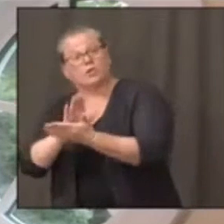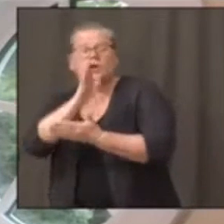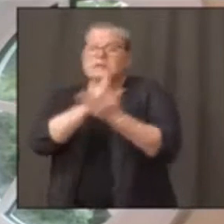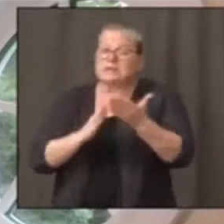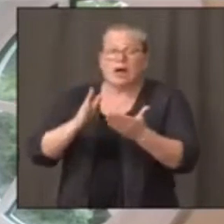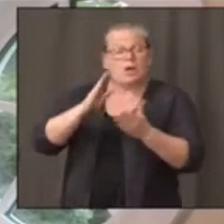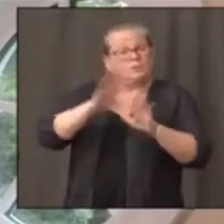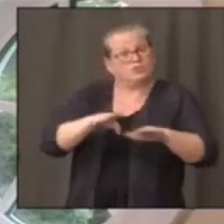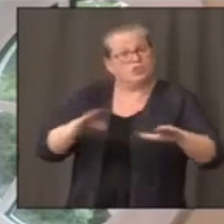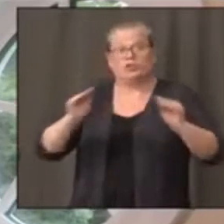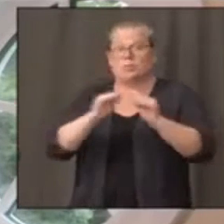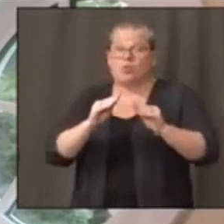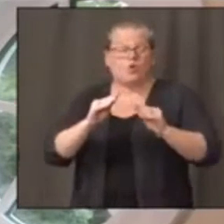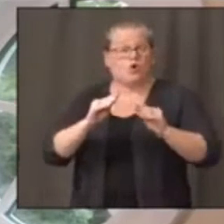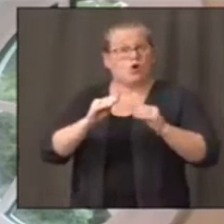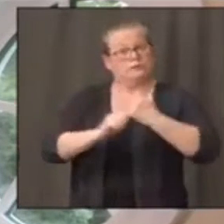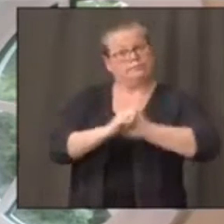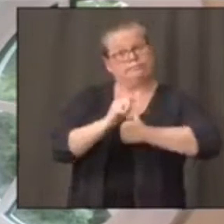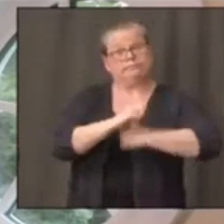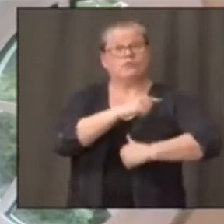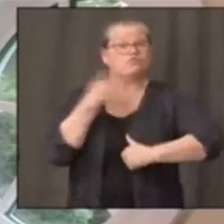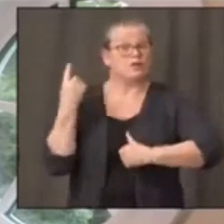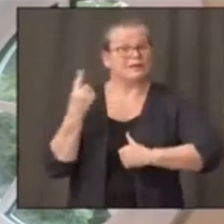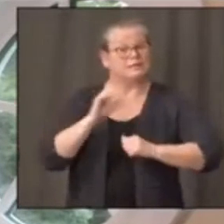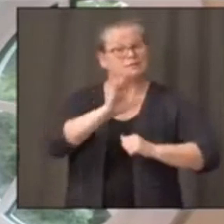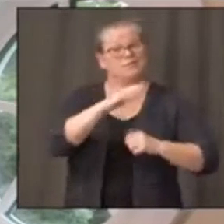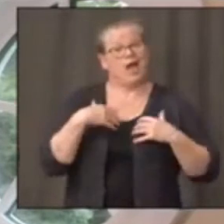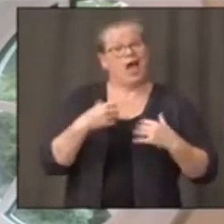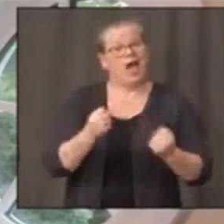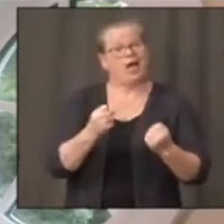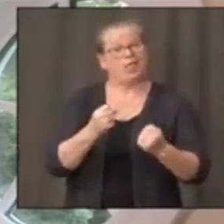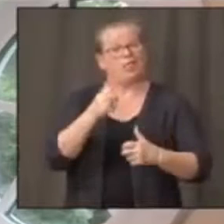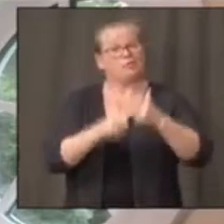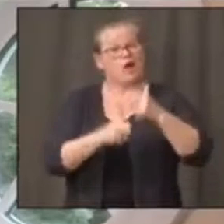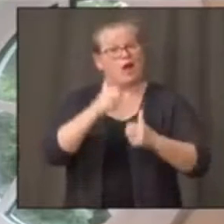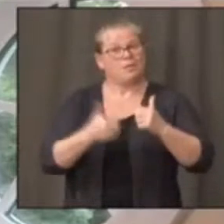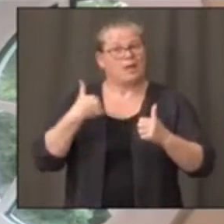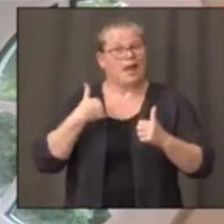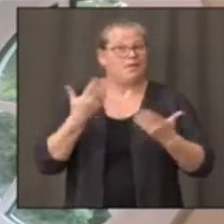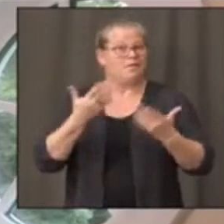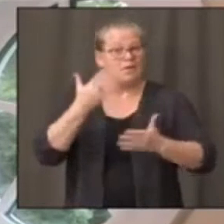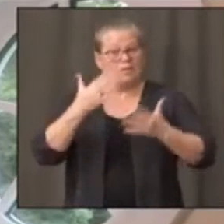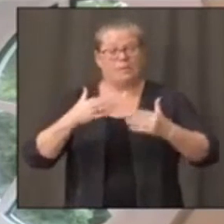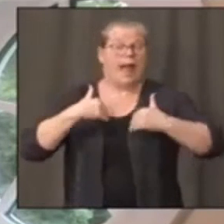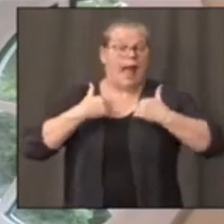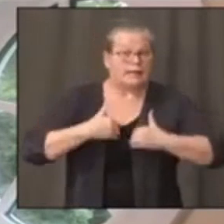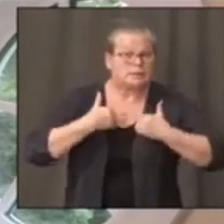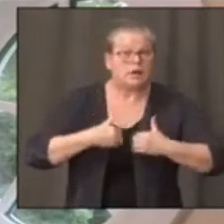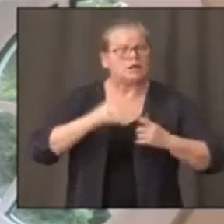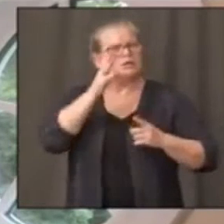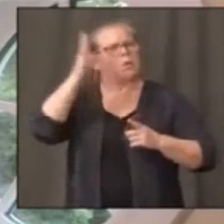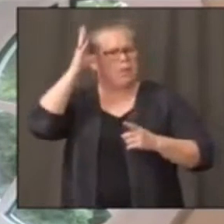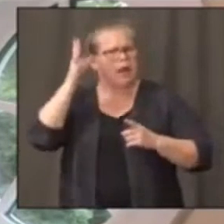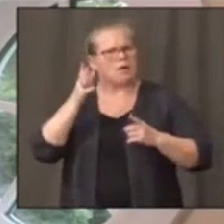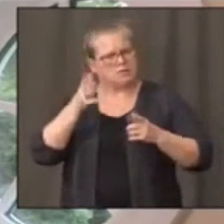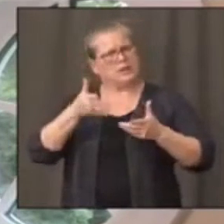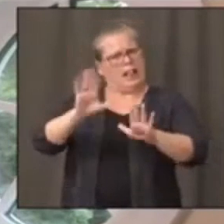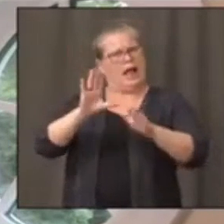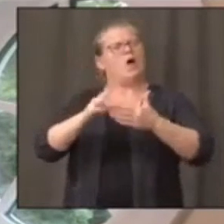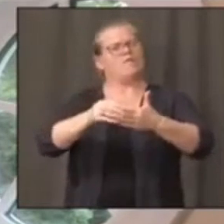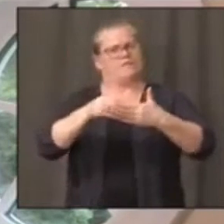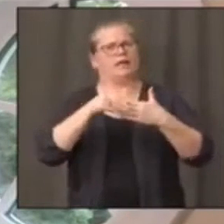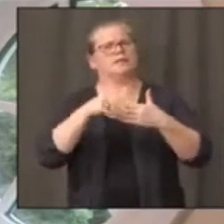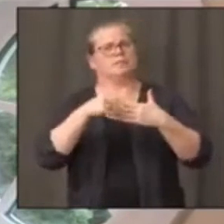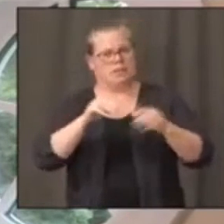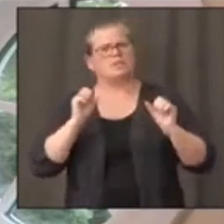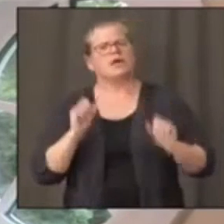risk than others because they may have asthma or other health conditions, and parents should have that flexibility as they will have in the state. I think it's important we keep